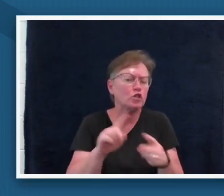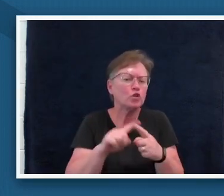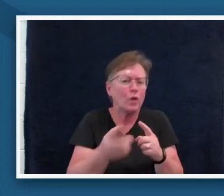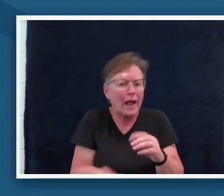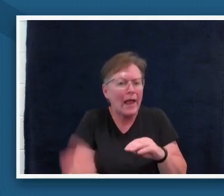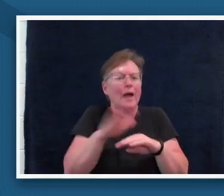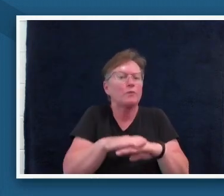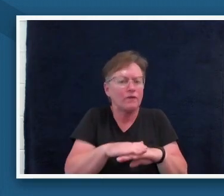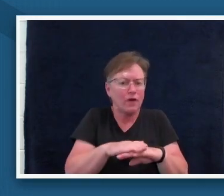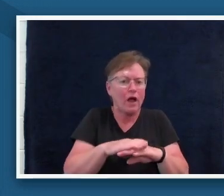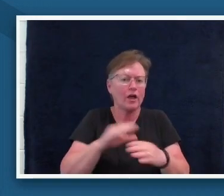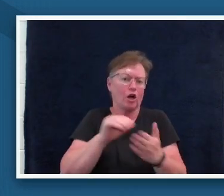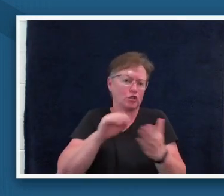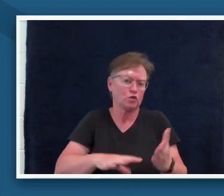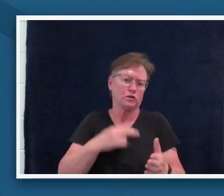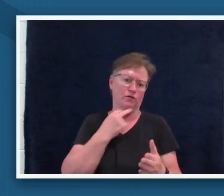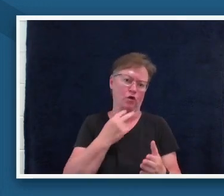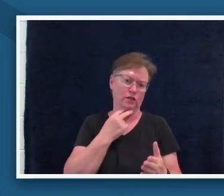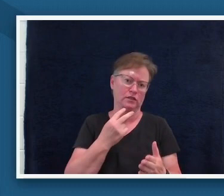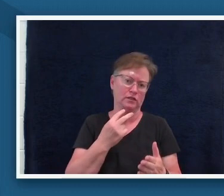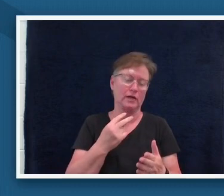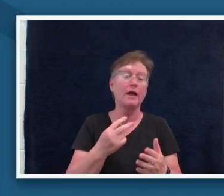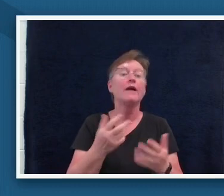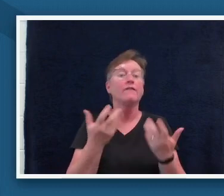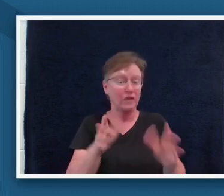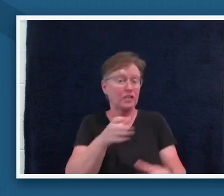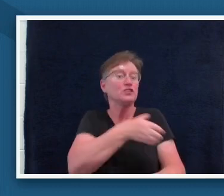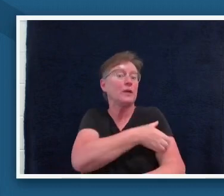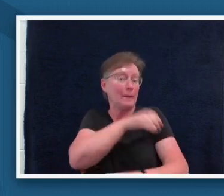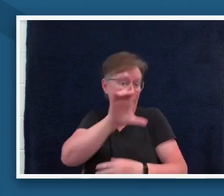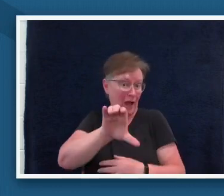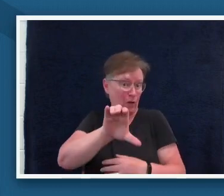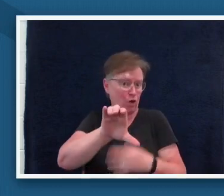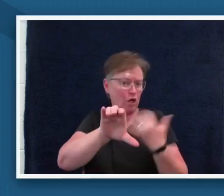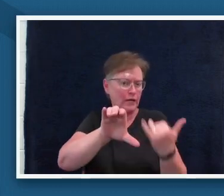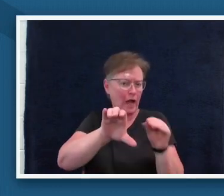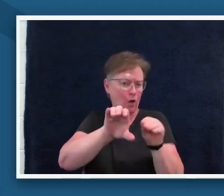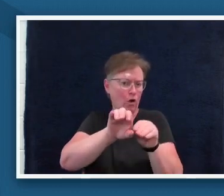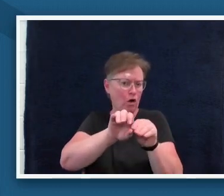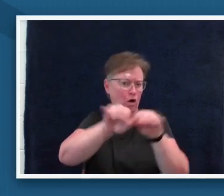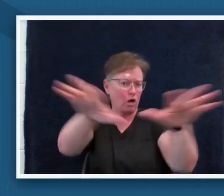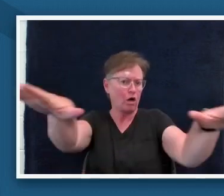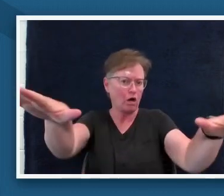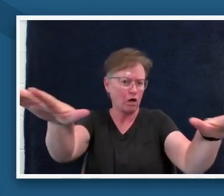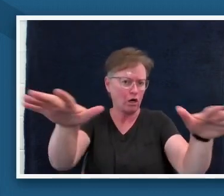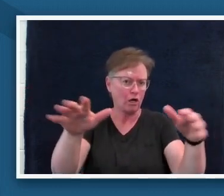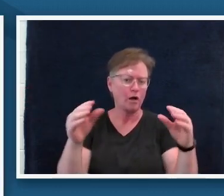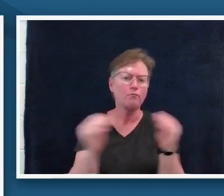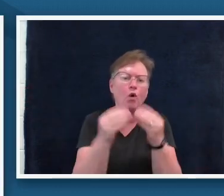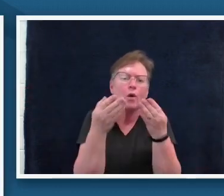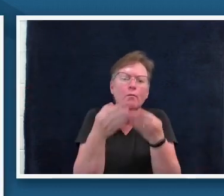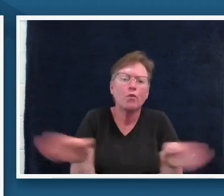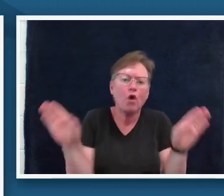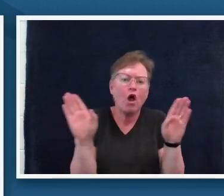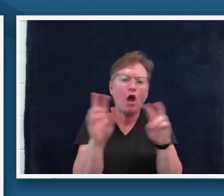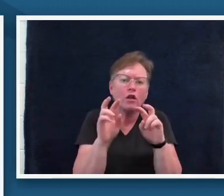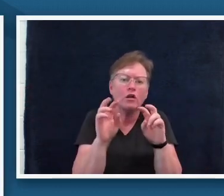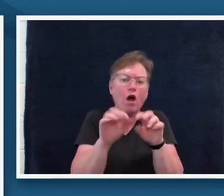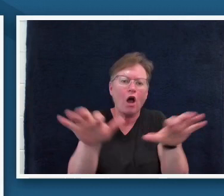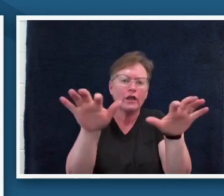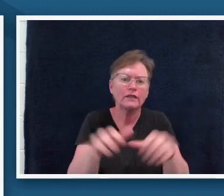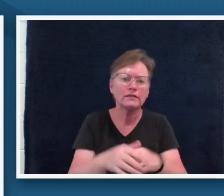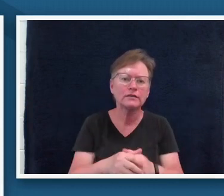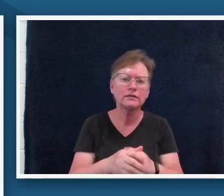we've empowered them? How do we put it out there for a broader audience? Eugenia, you want to take this one first?